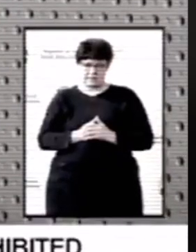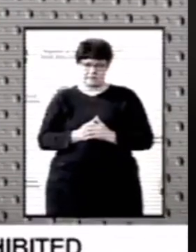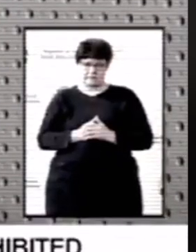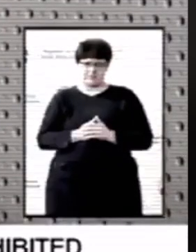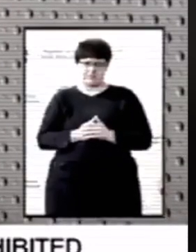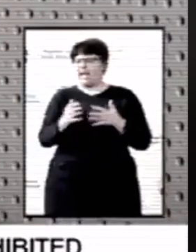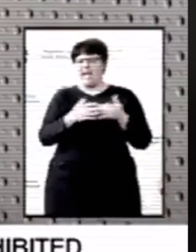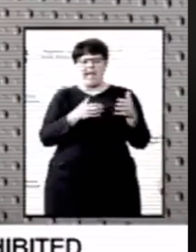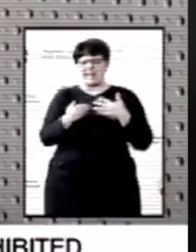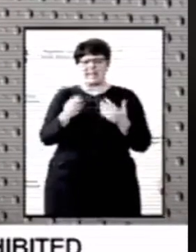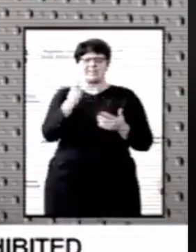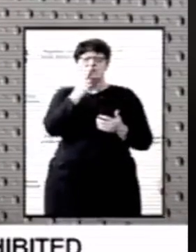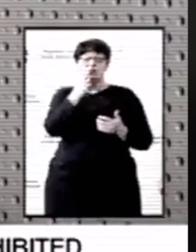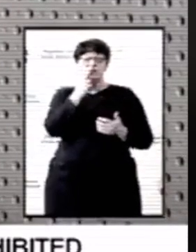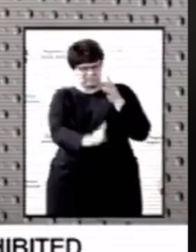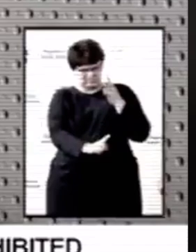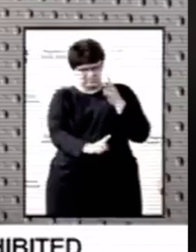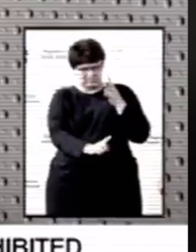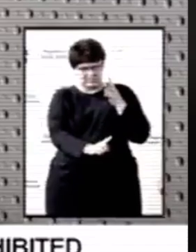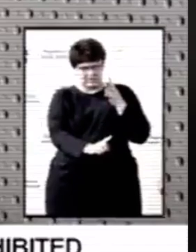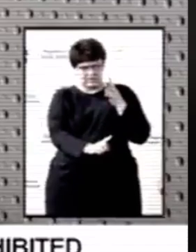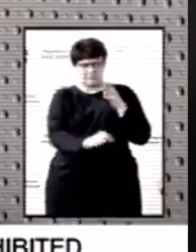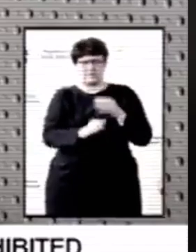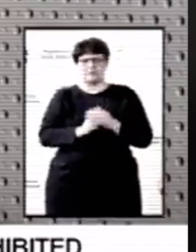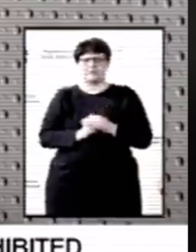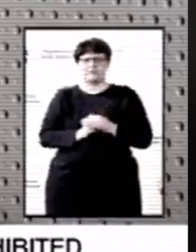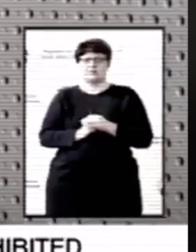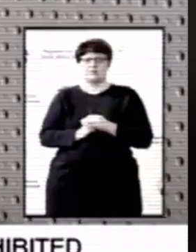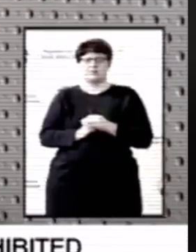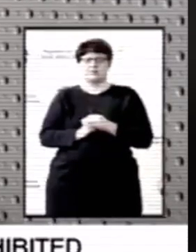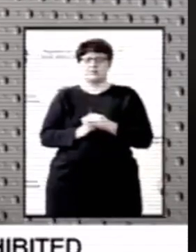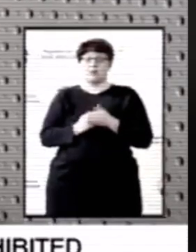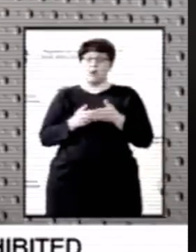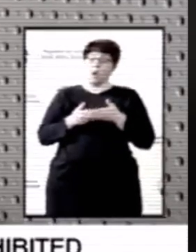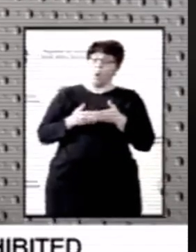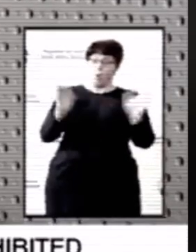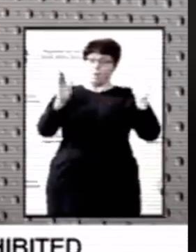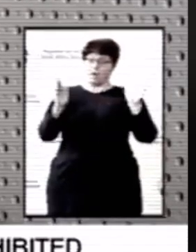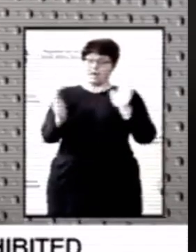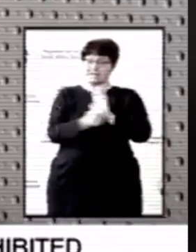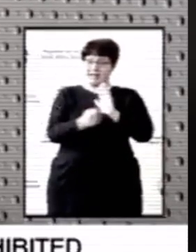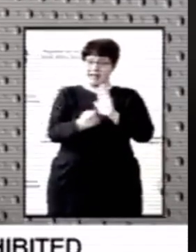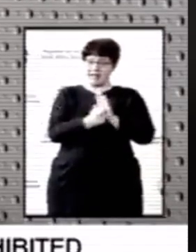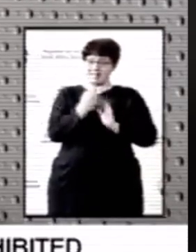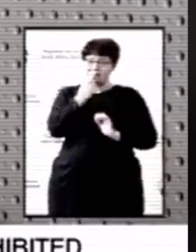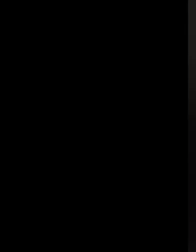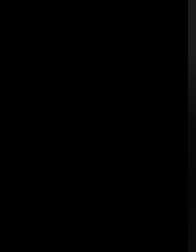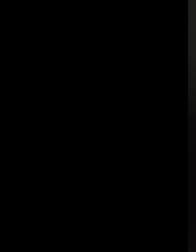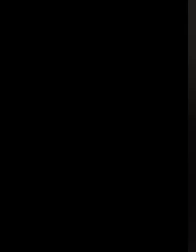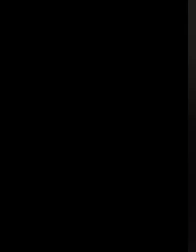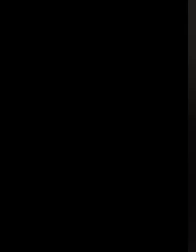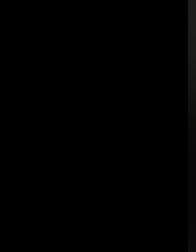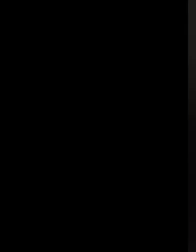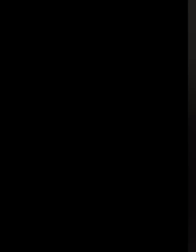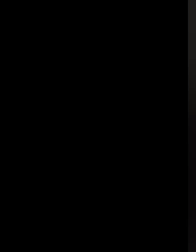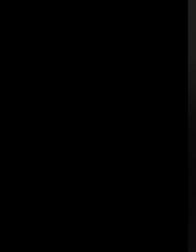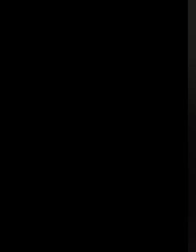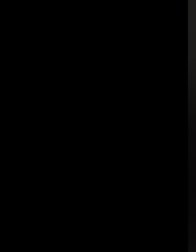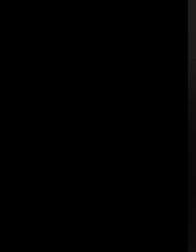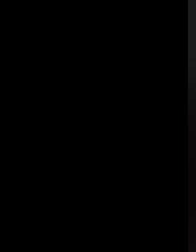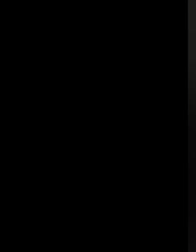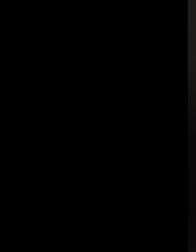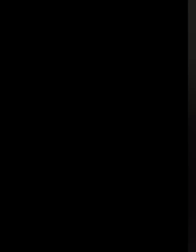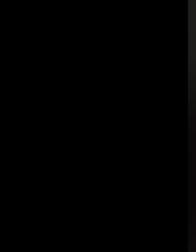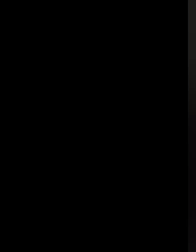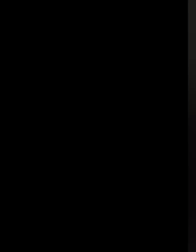tobacco products and related, that we should not open up the sale of products. A very public show